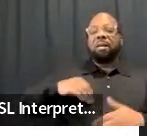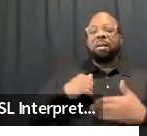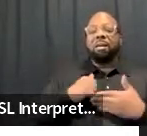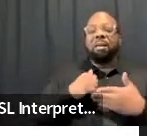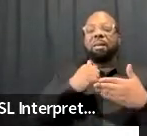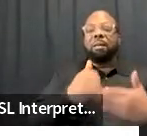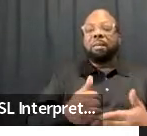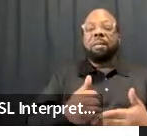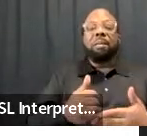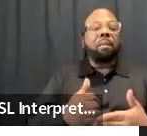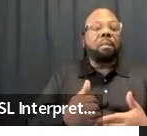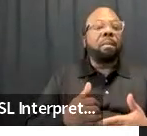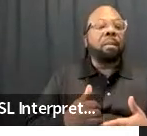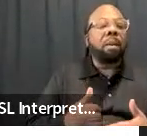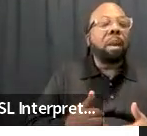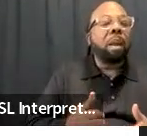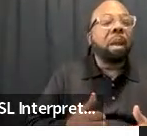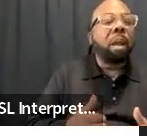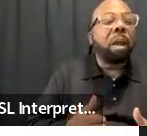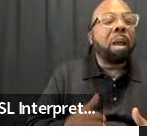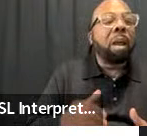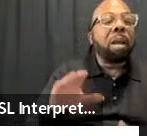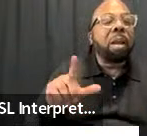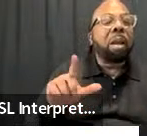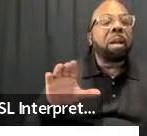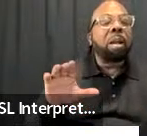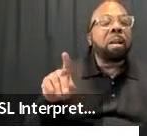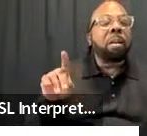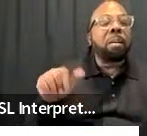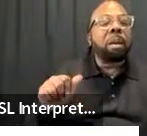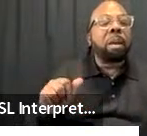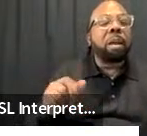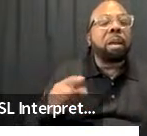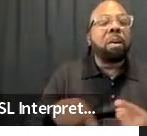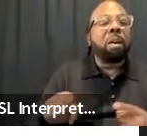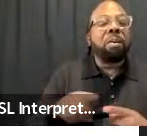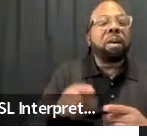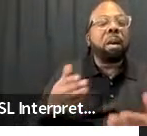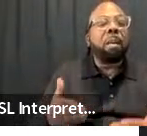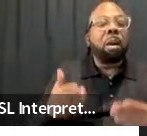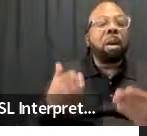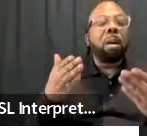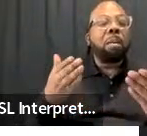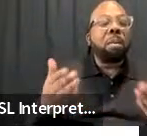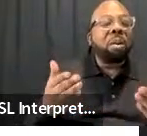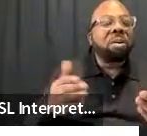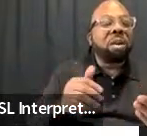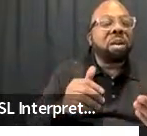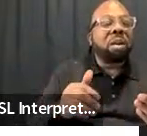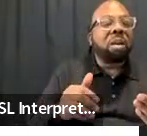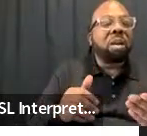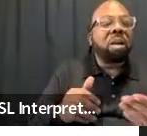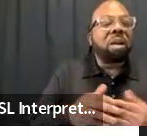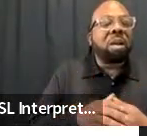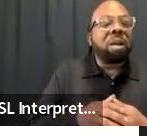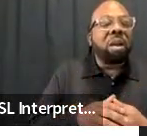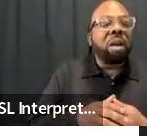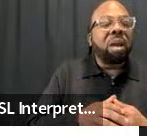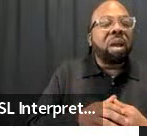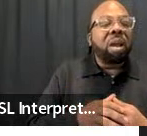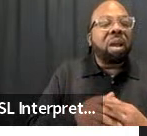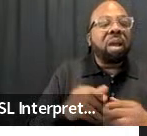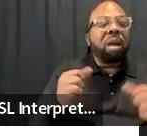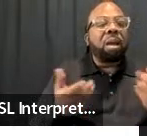the CLCPA, which I'm not positive that I know what that stands for? If you do, Nihilus, if you can describe it,